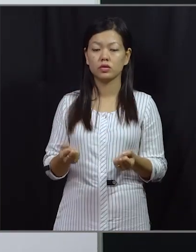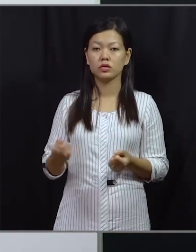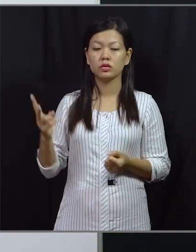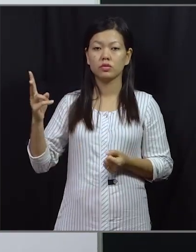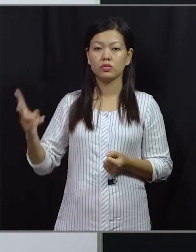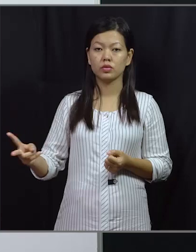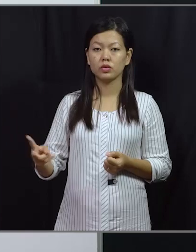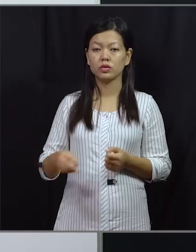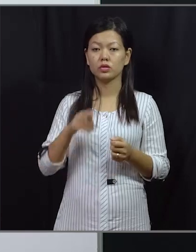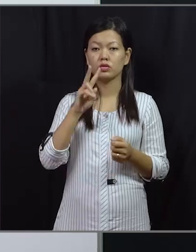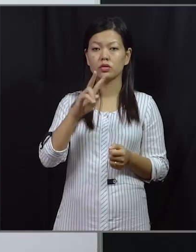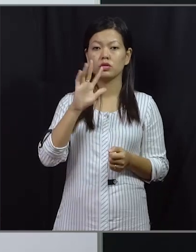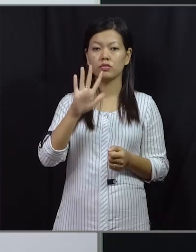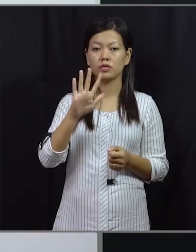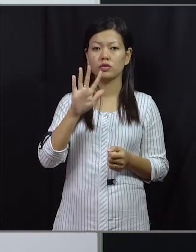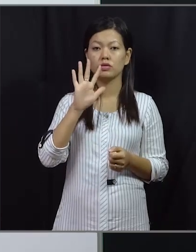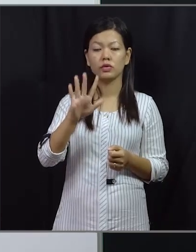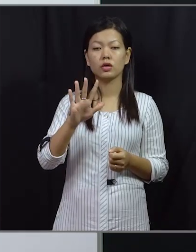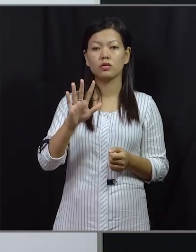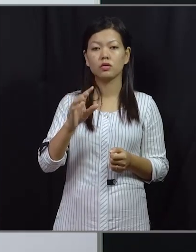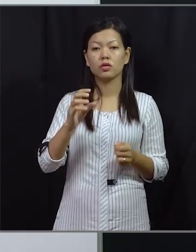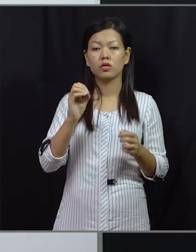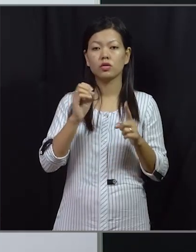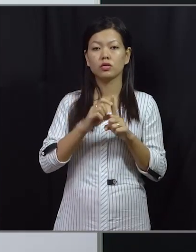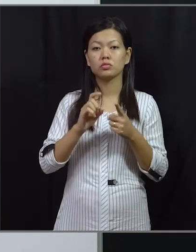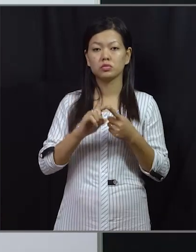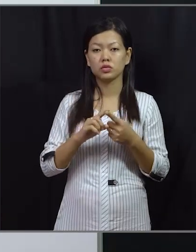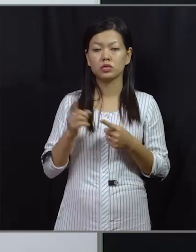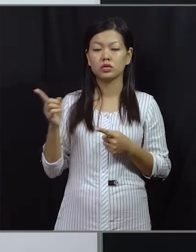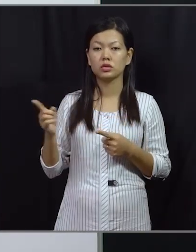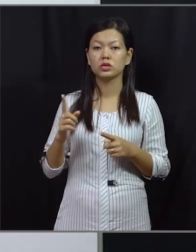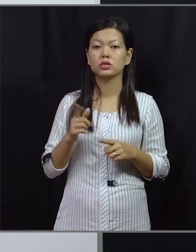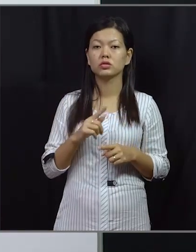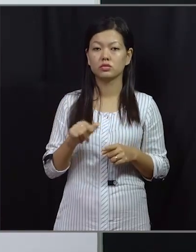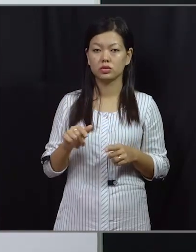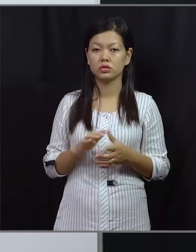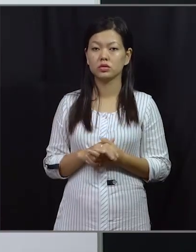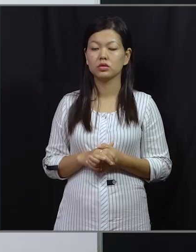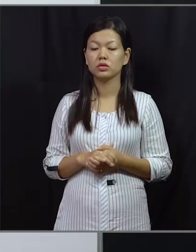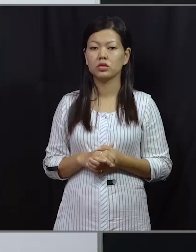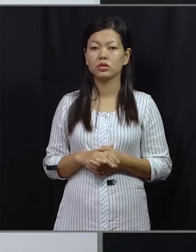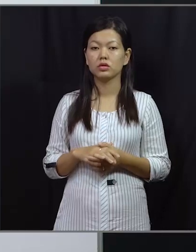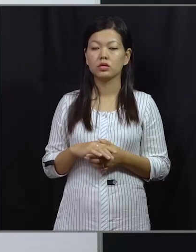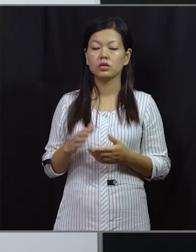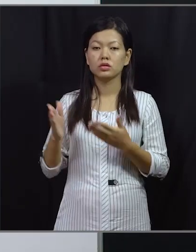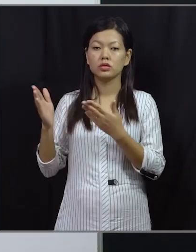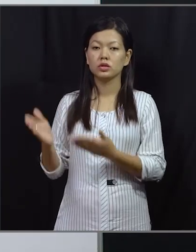odd numbers, isn't it? Therefore, it is not satisfying this property. Therefore, the set is